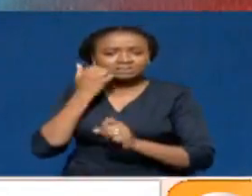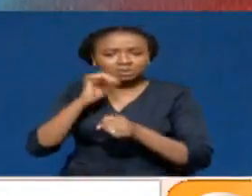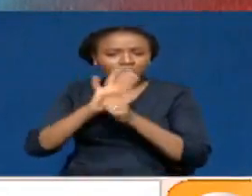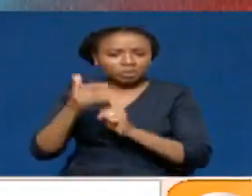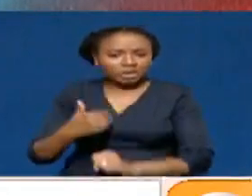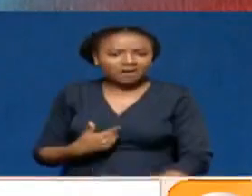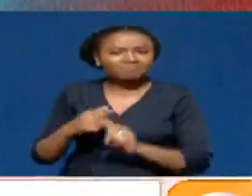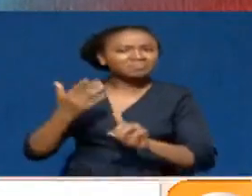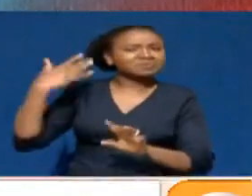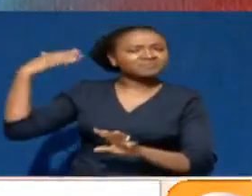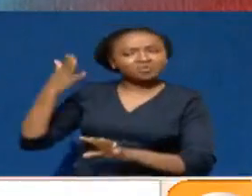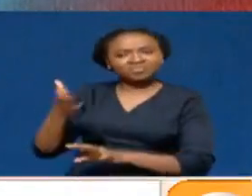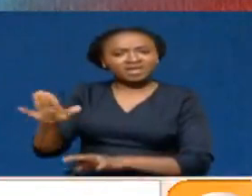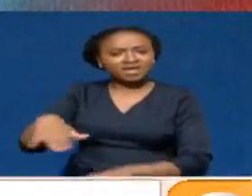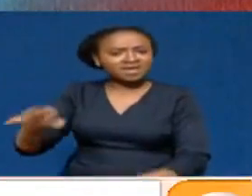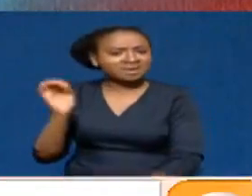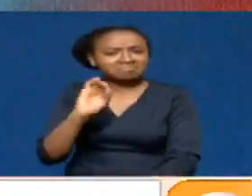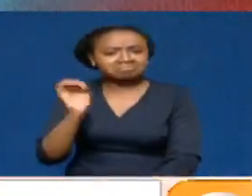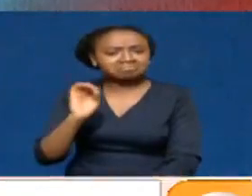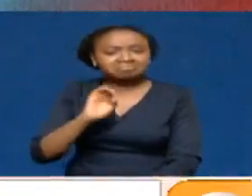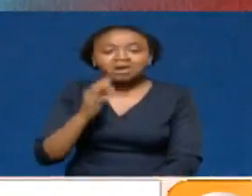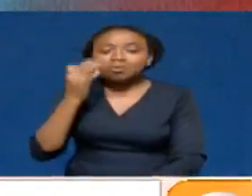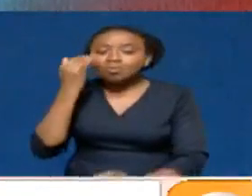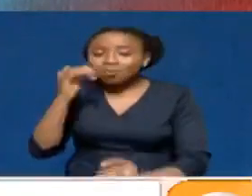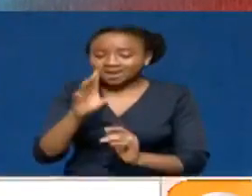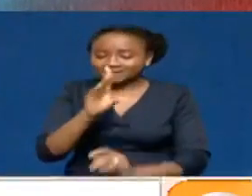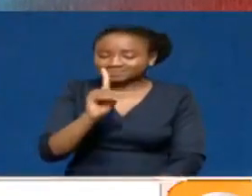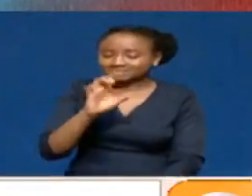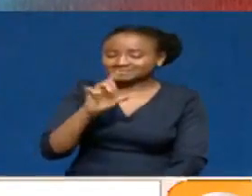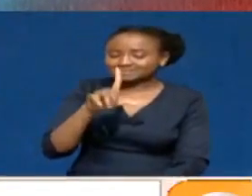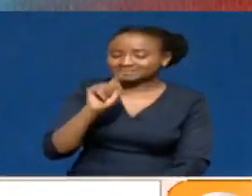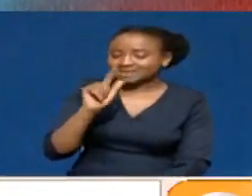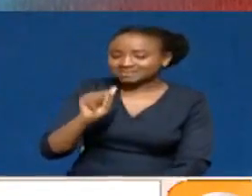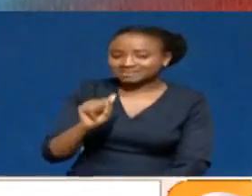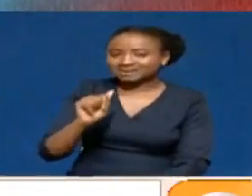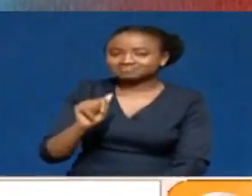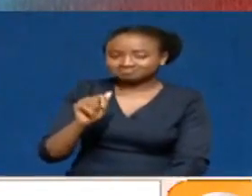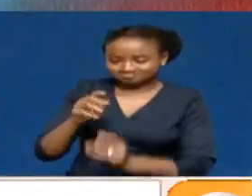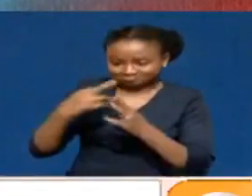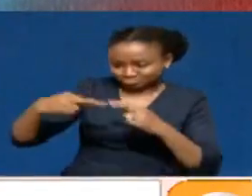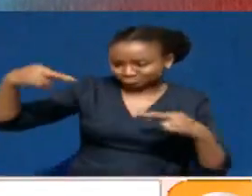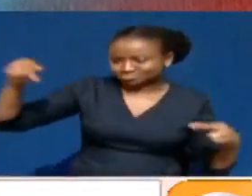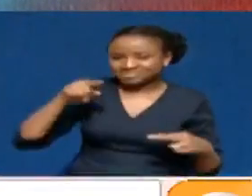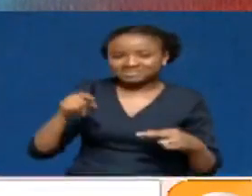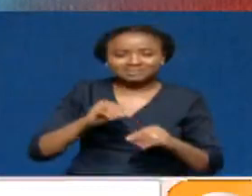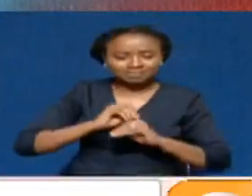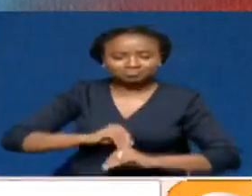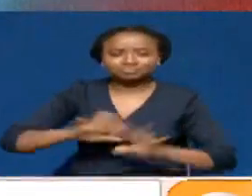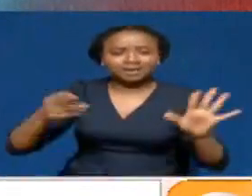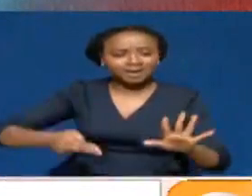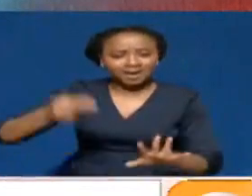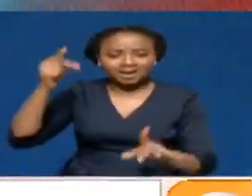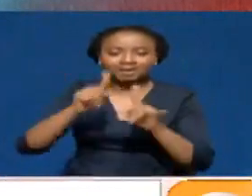previously unaffected areas. This owing to the Delta variant that is more infectious, causing increased hospitalization and